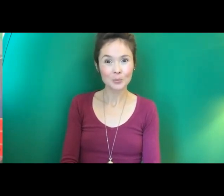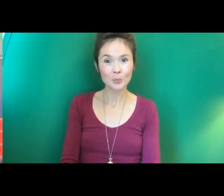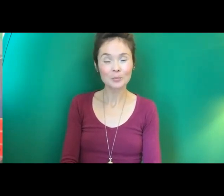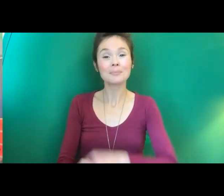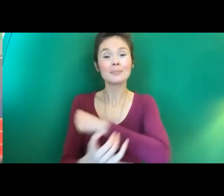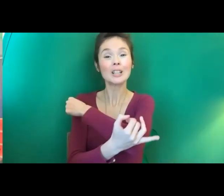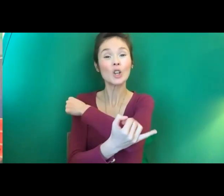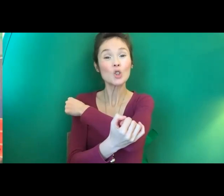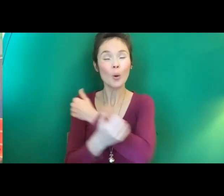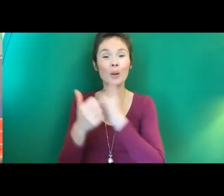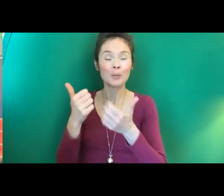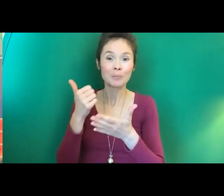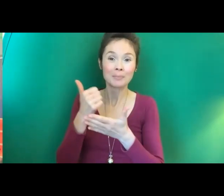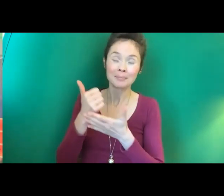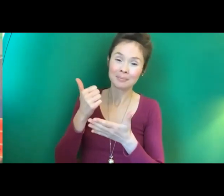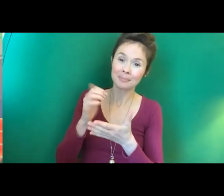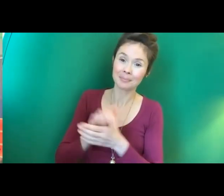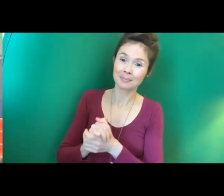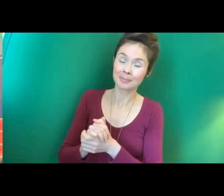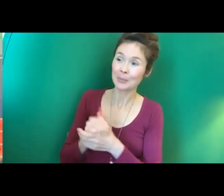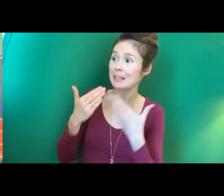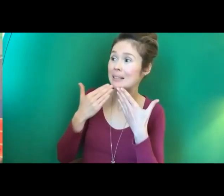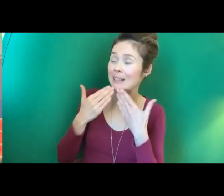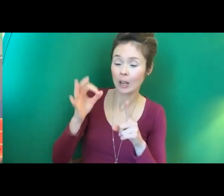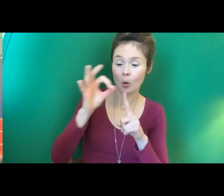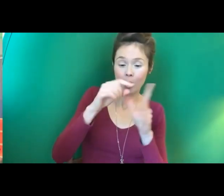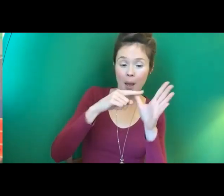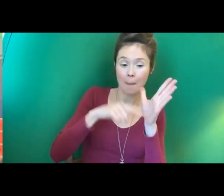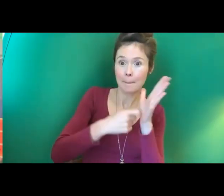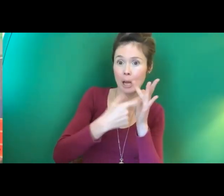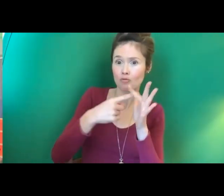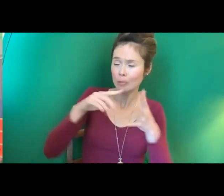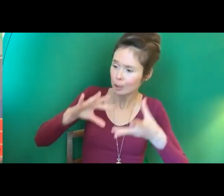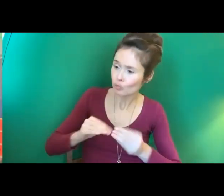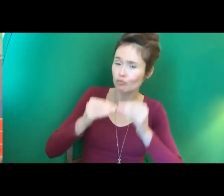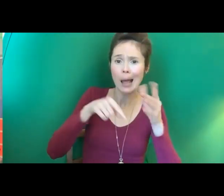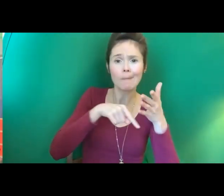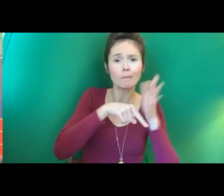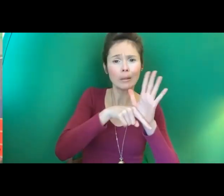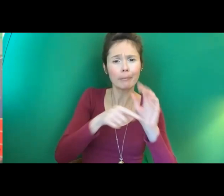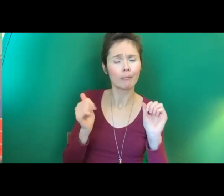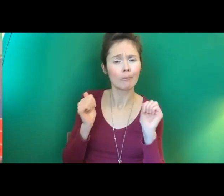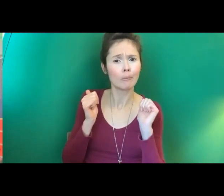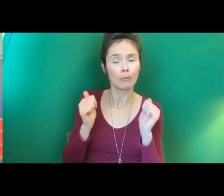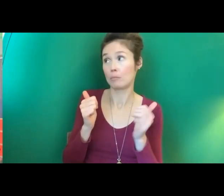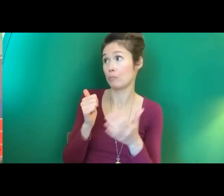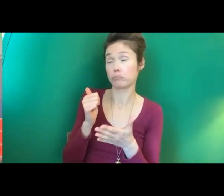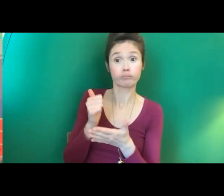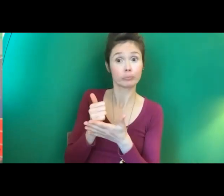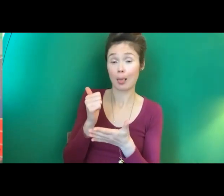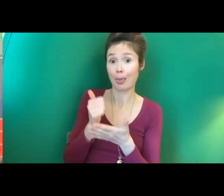Great. And I'd like to really thank Patrick for making that film. It was brilliant. And I think